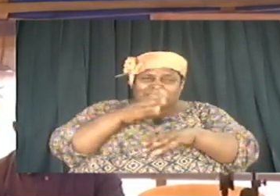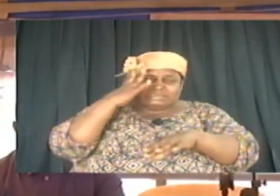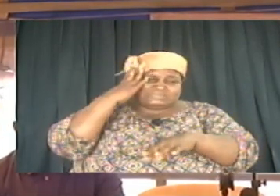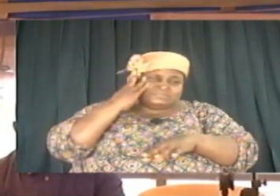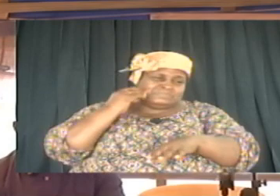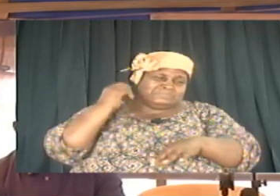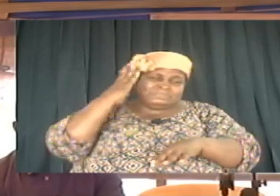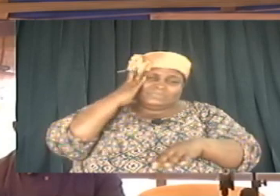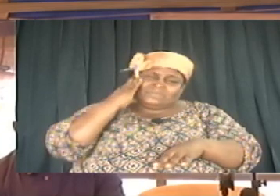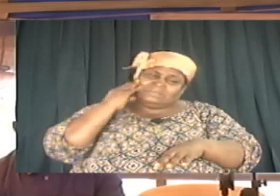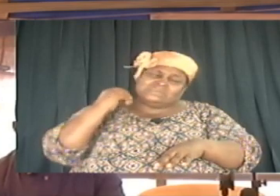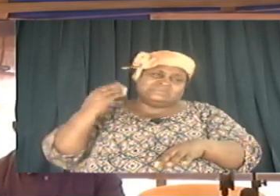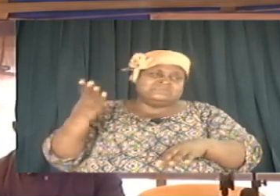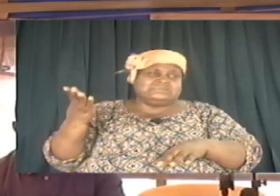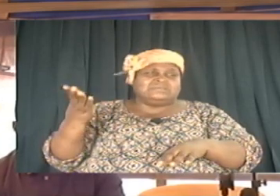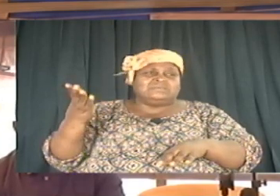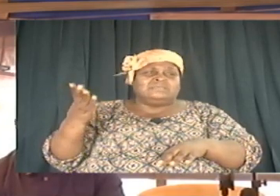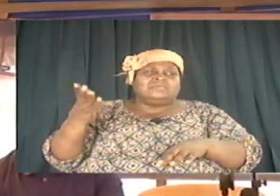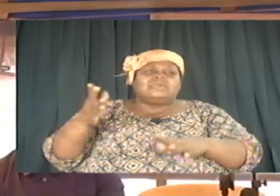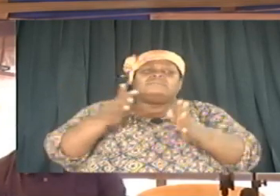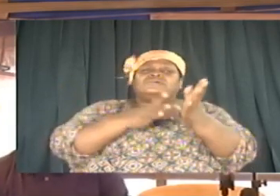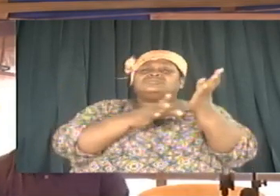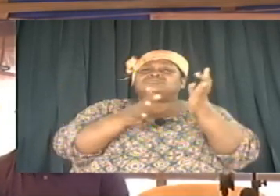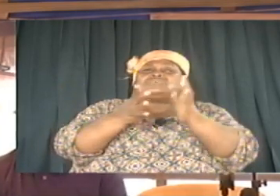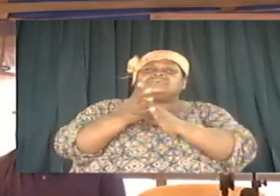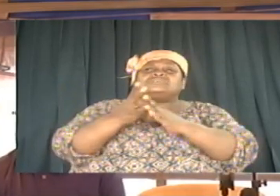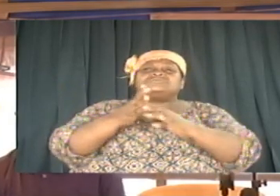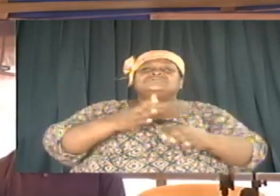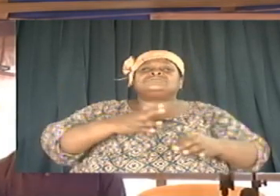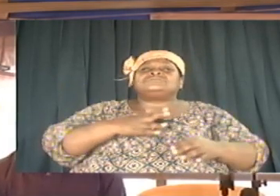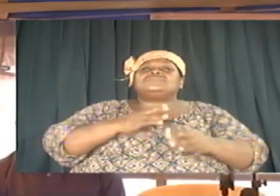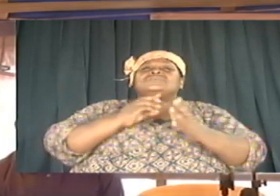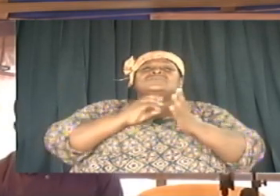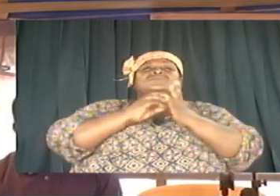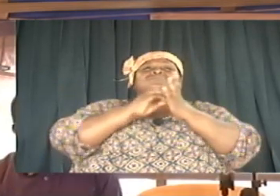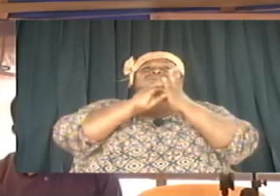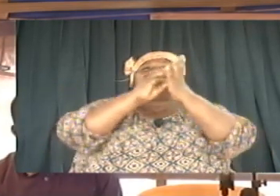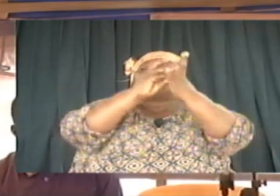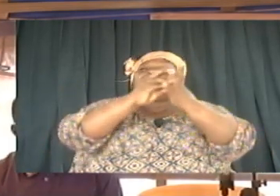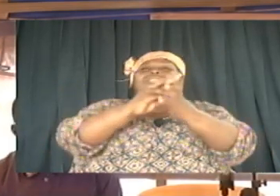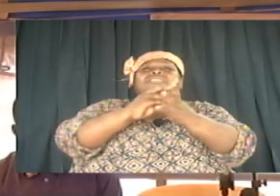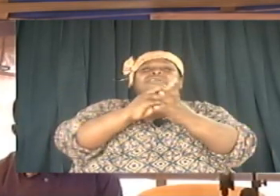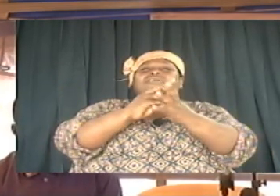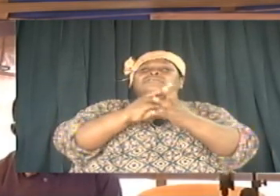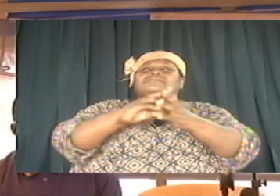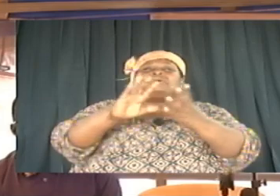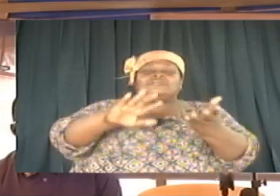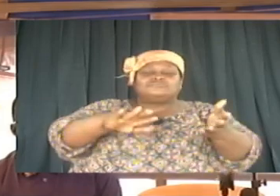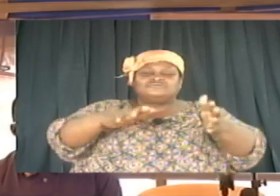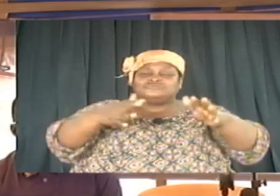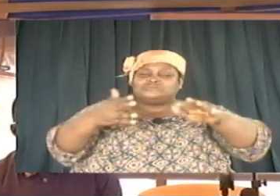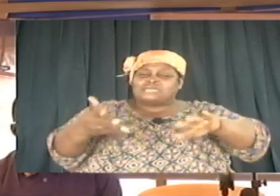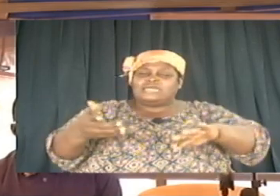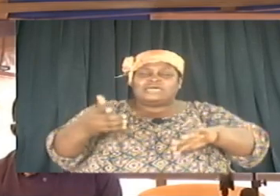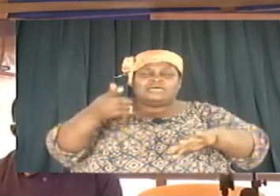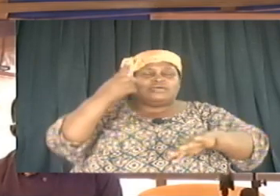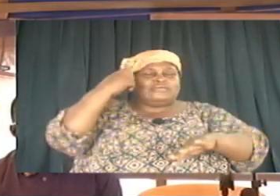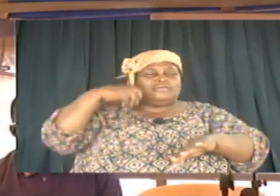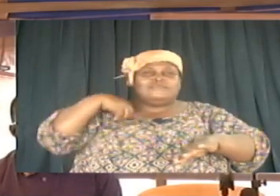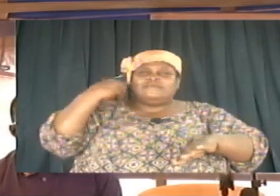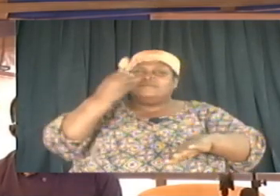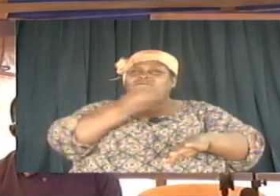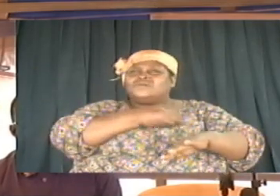but he was willing to pay the ultimate price because this was the only